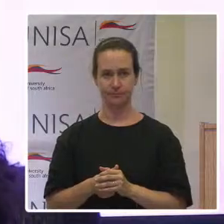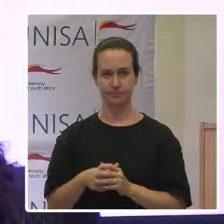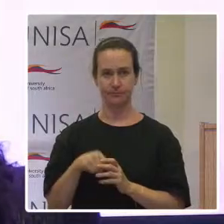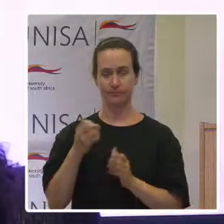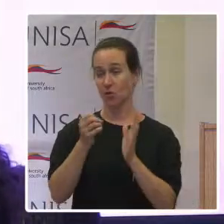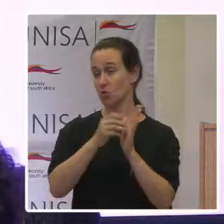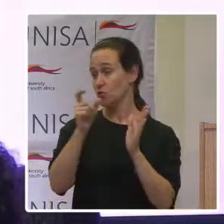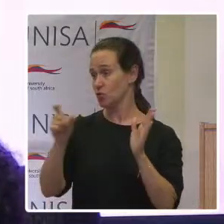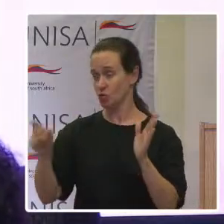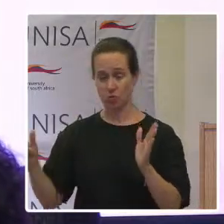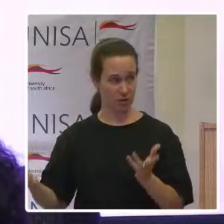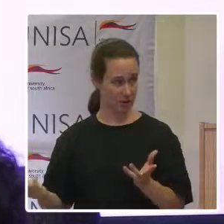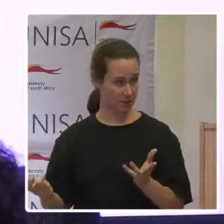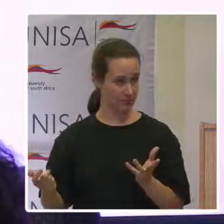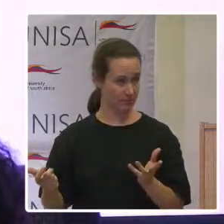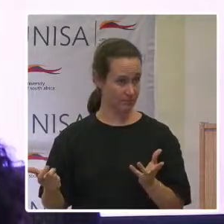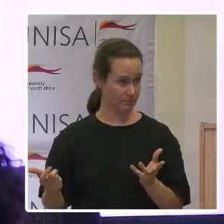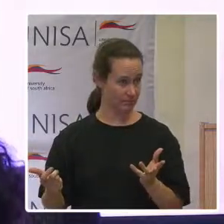Learners, students?